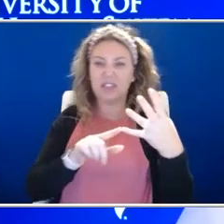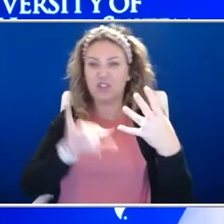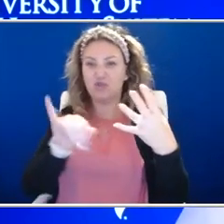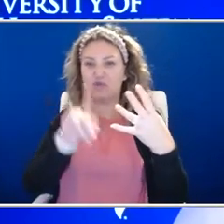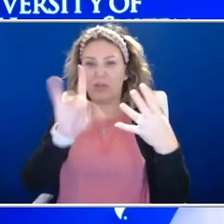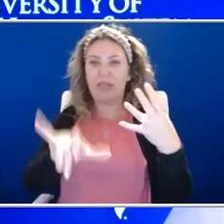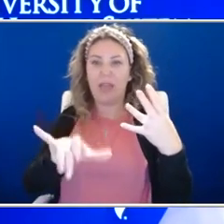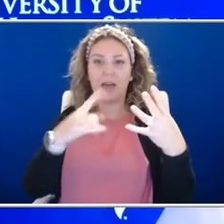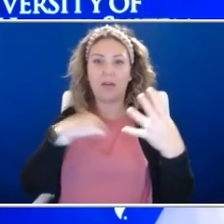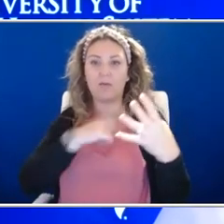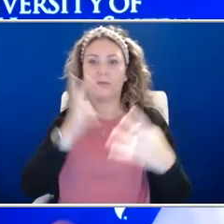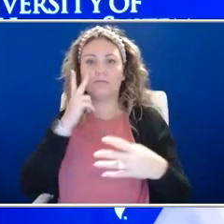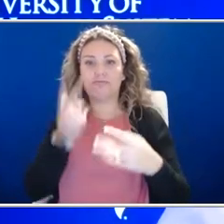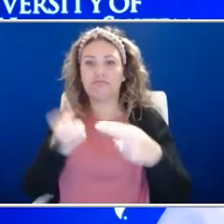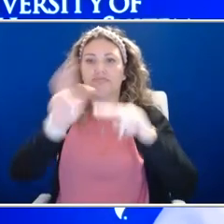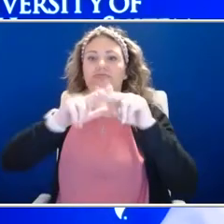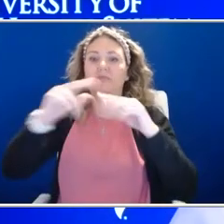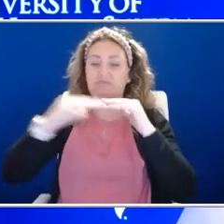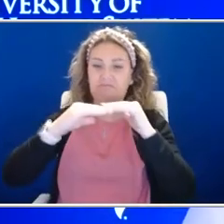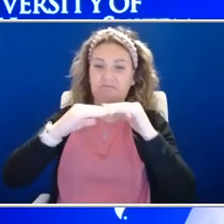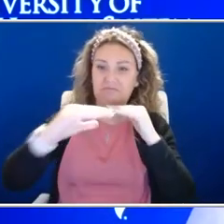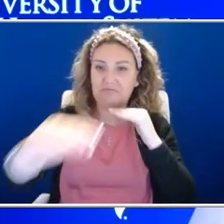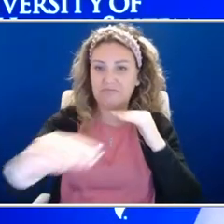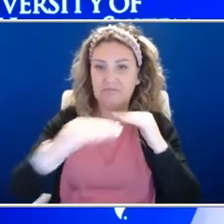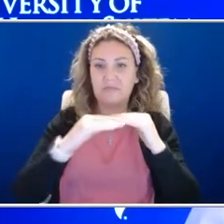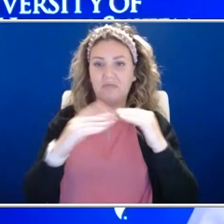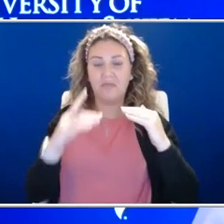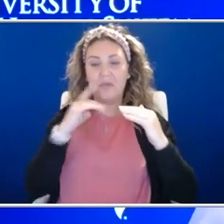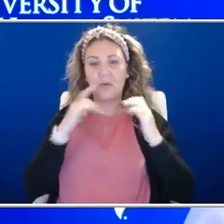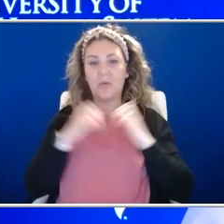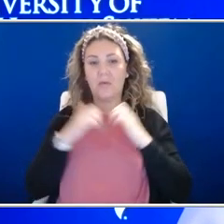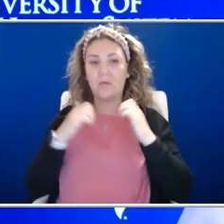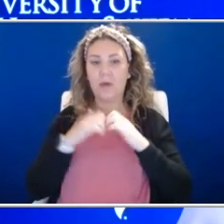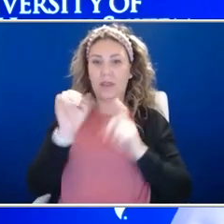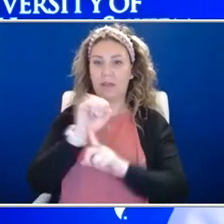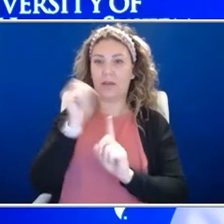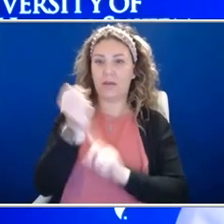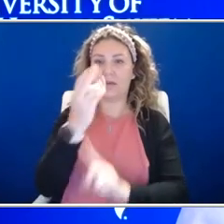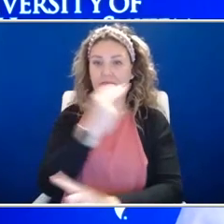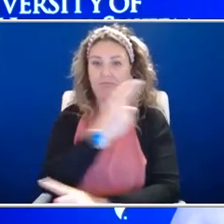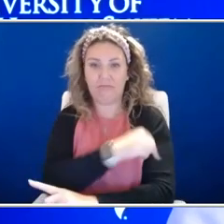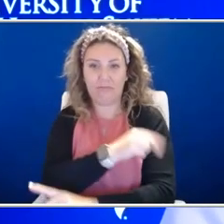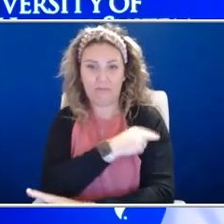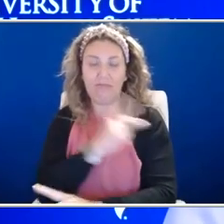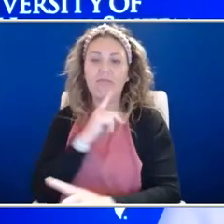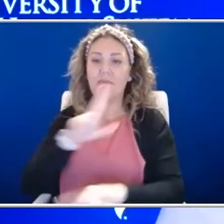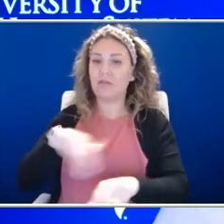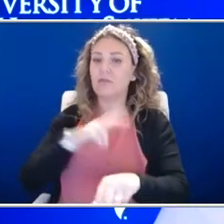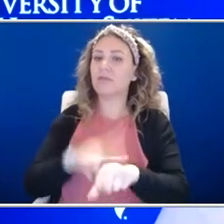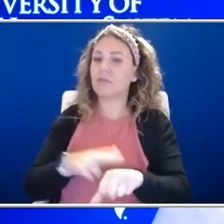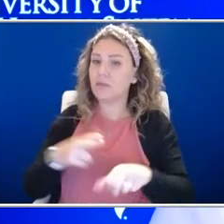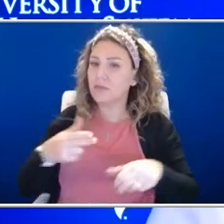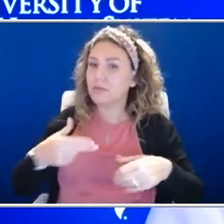long plateau of cases and hospitalizations. I think as a nation, we're still doing well. Hopefully our numbers will start